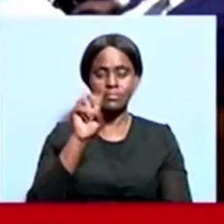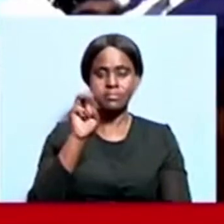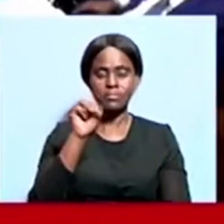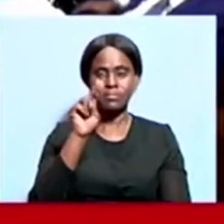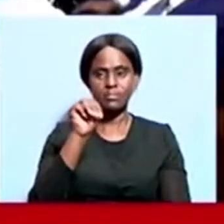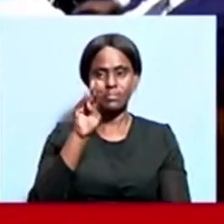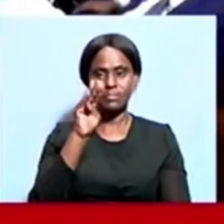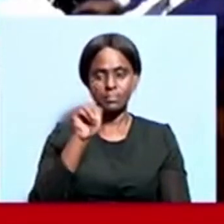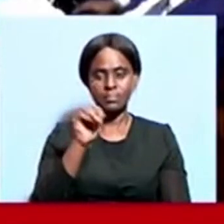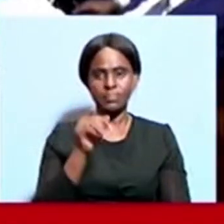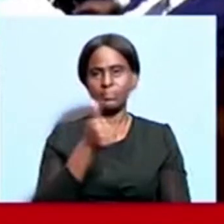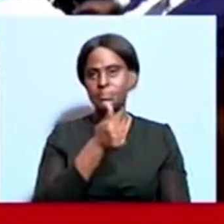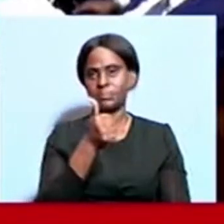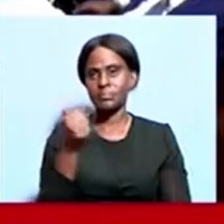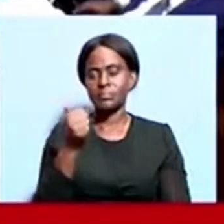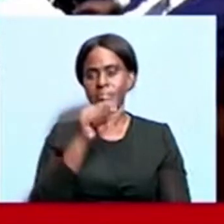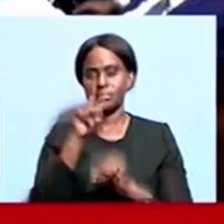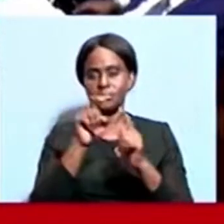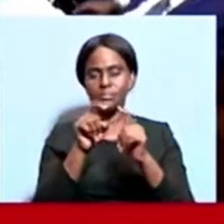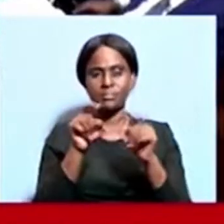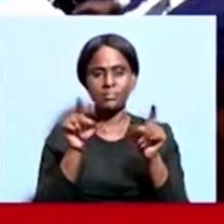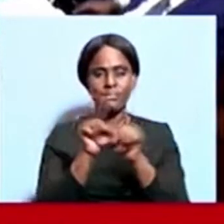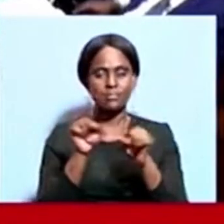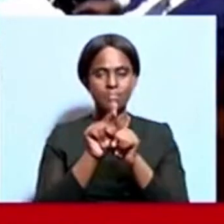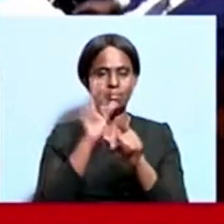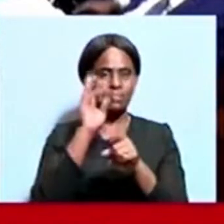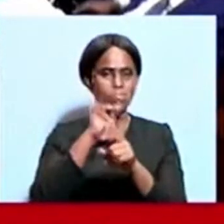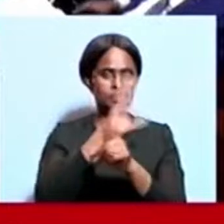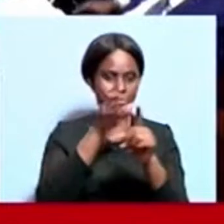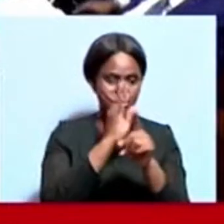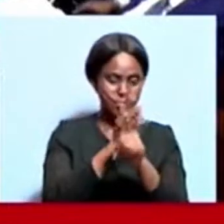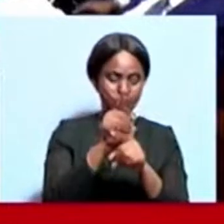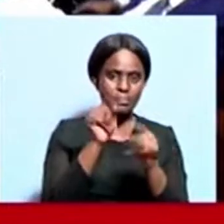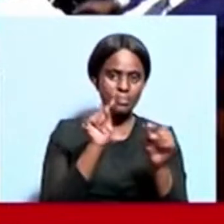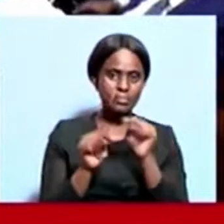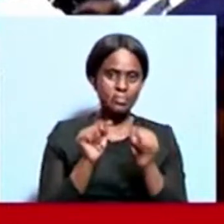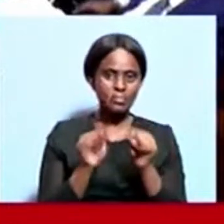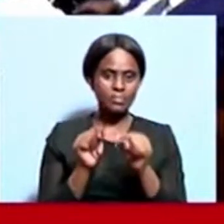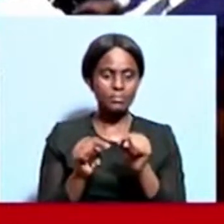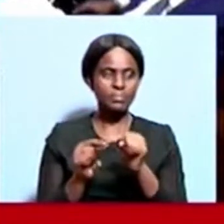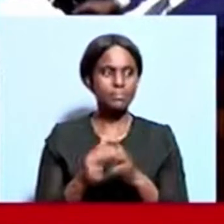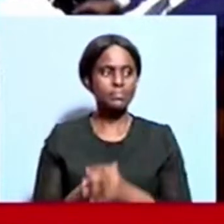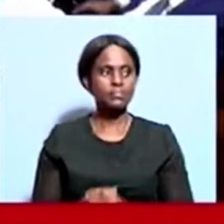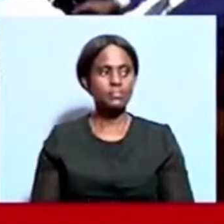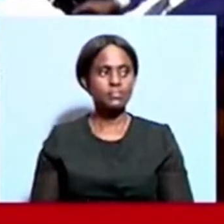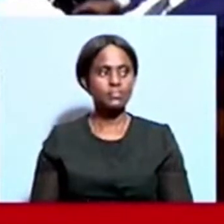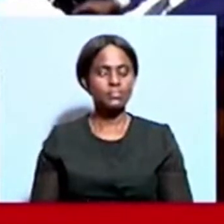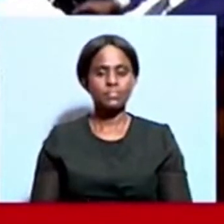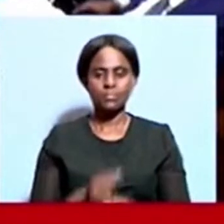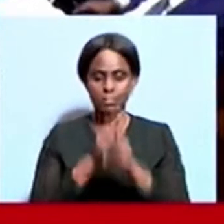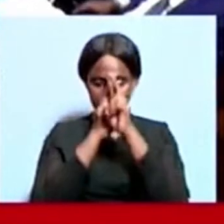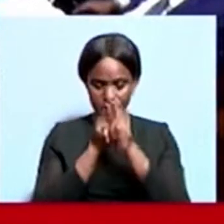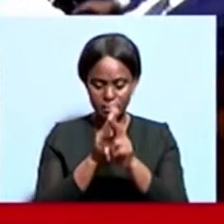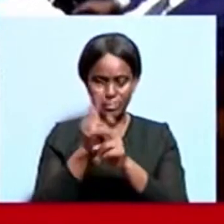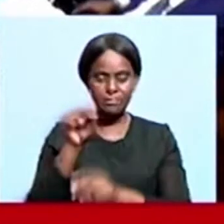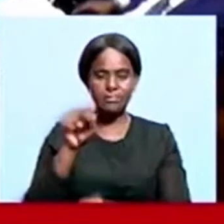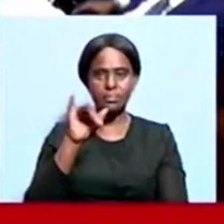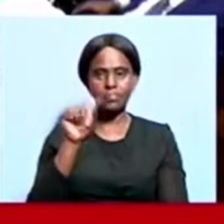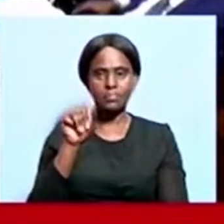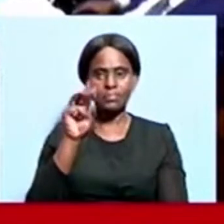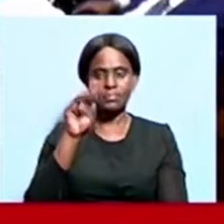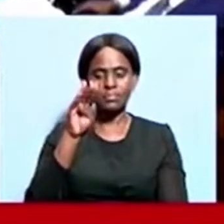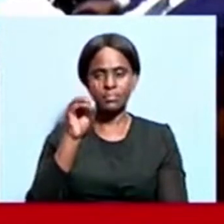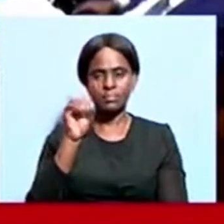yes, sir. No, it will come to you soon. You can start, Honorable Nyambose. It should be